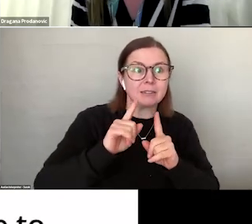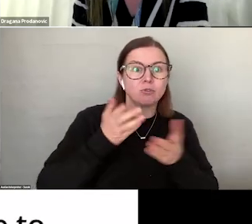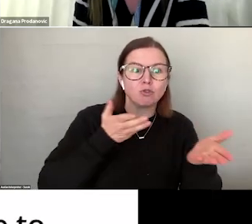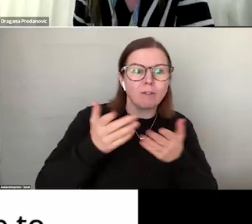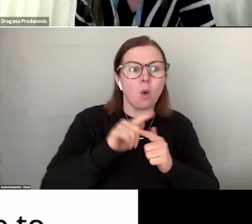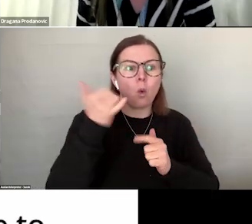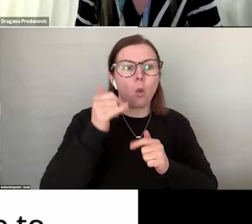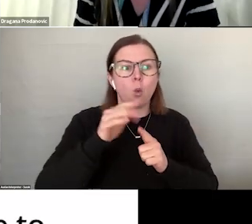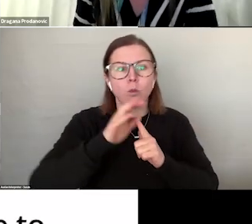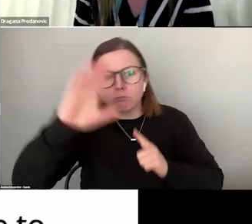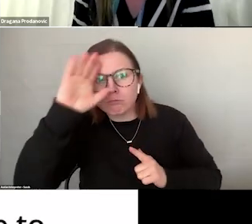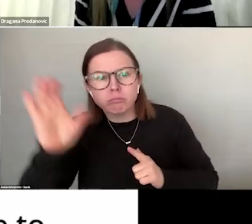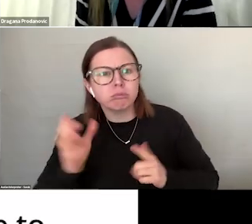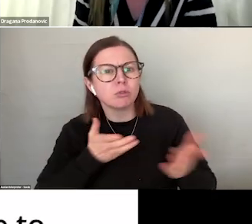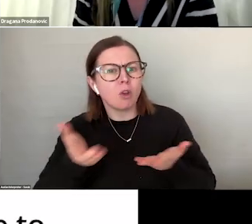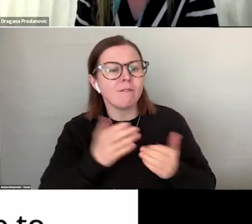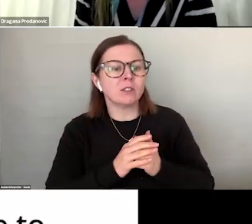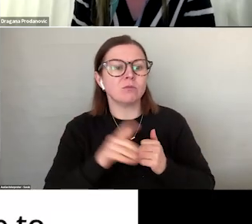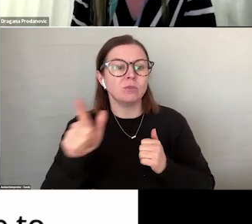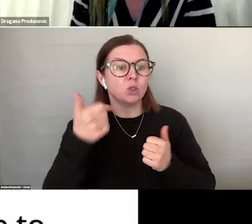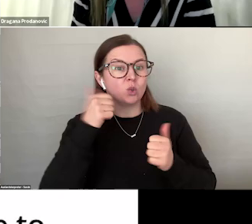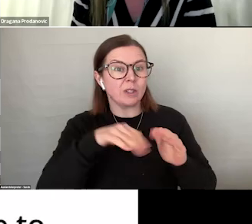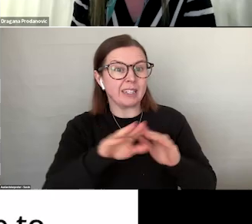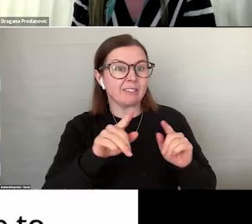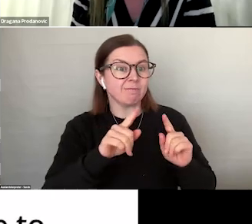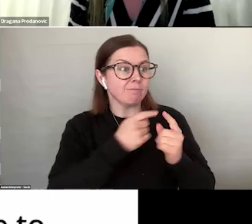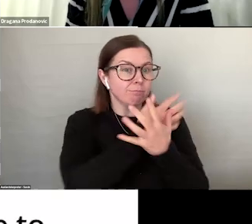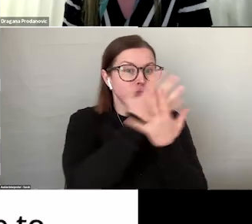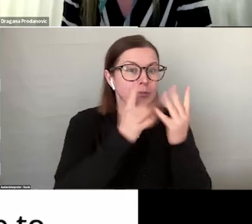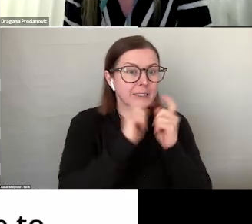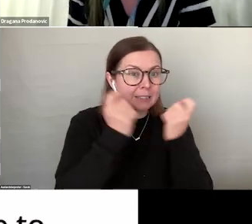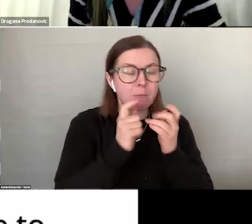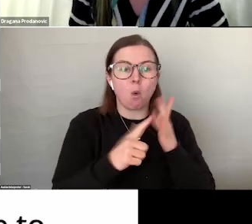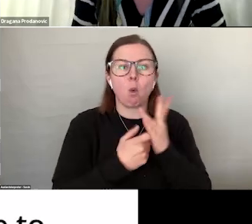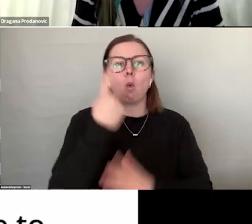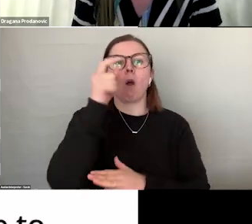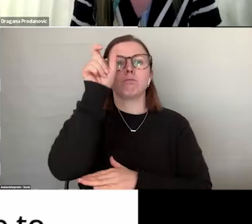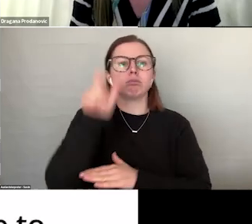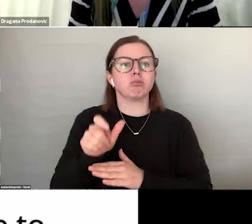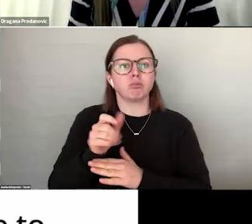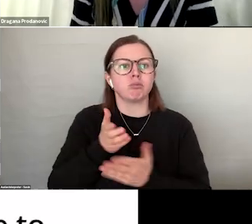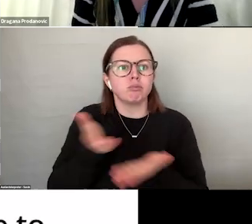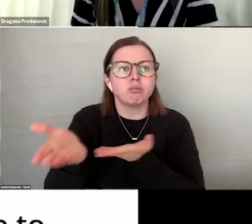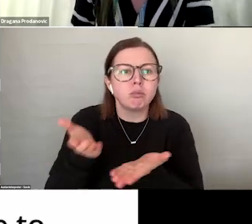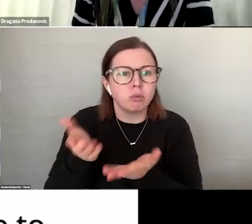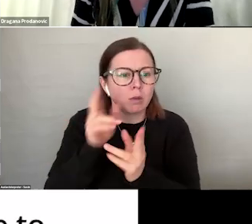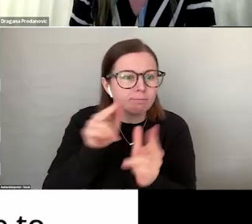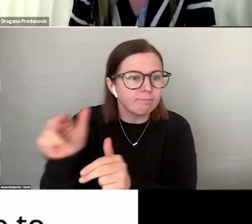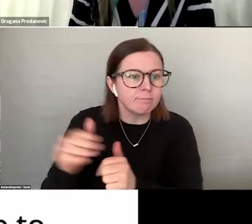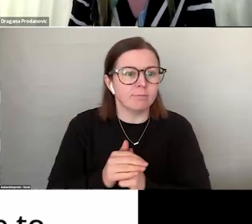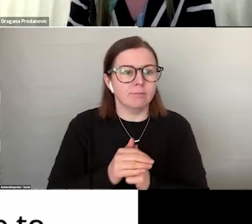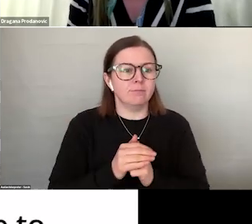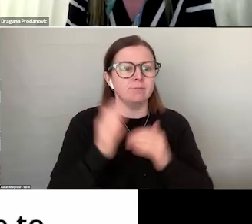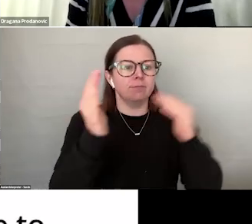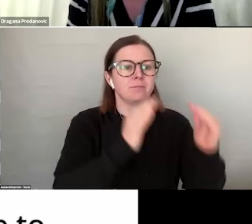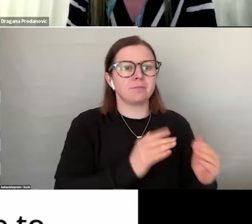service? Is it offered by a multidisciplinary team or a single specialist? When we say elements, we are talking about